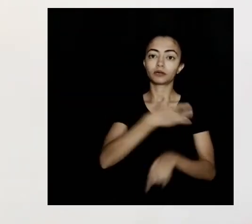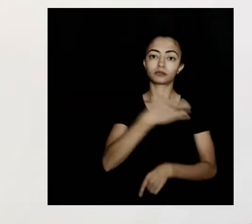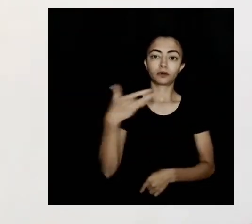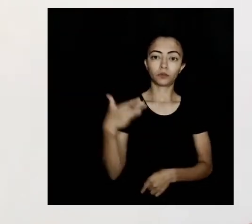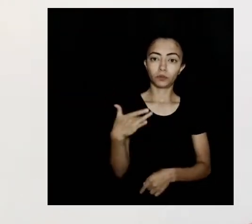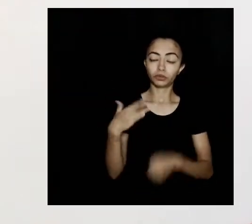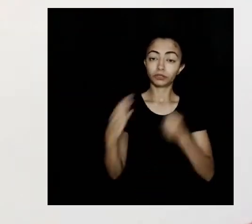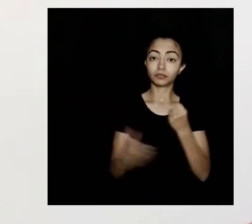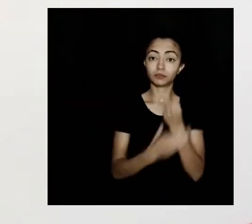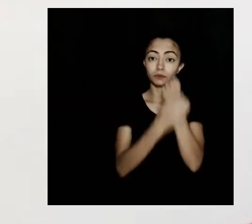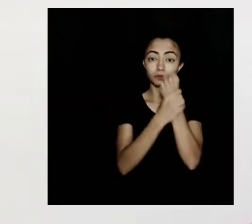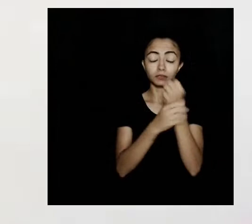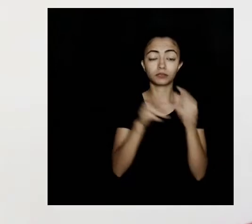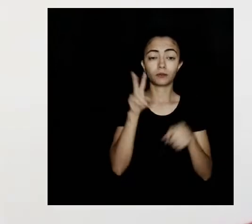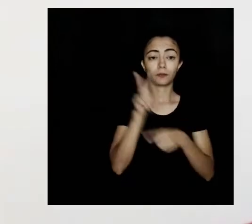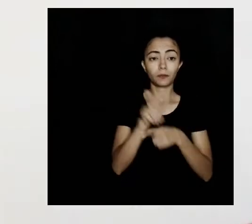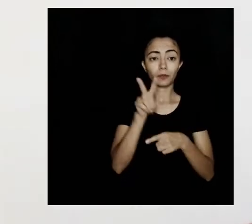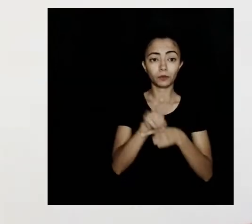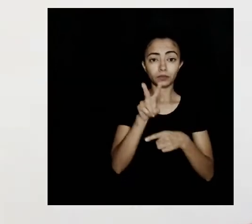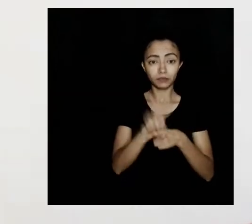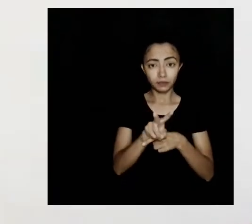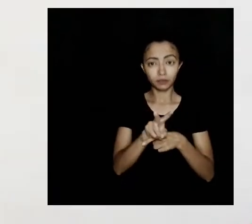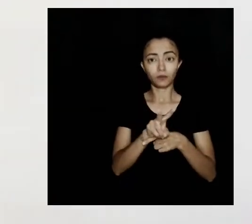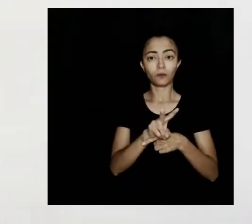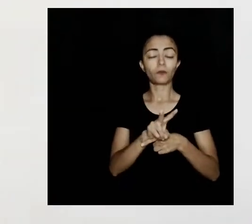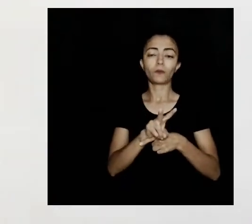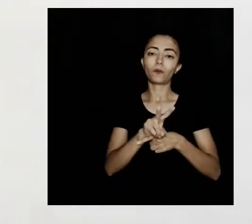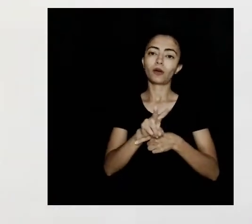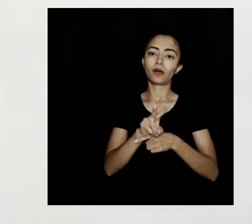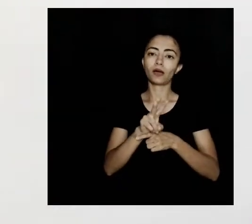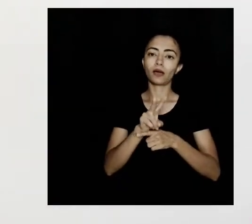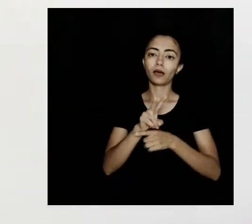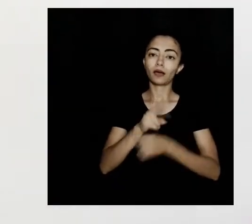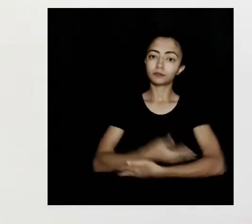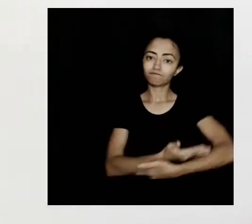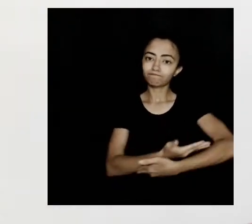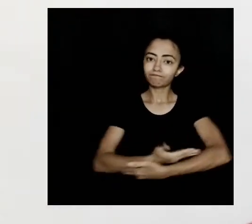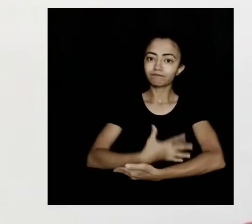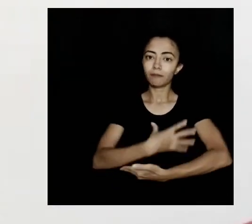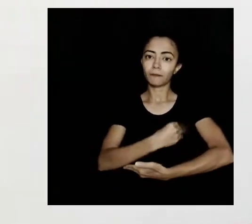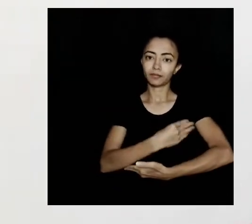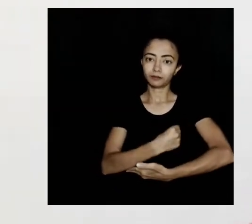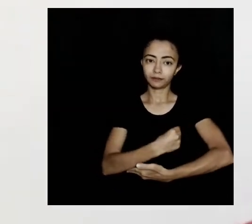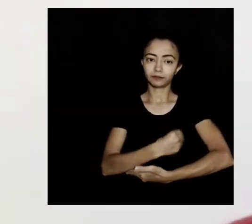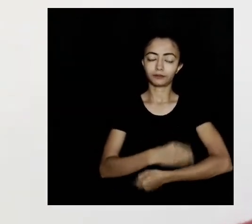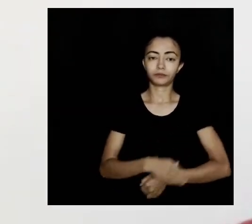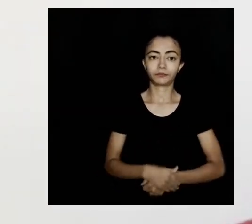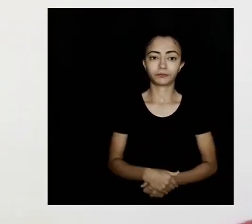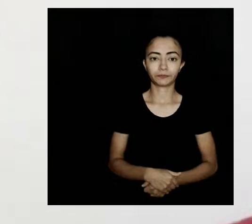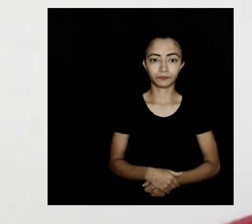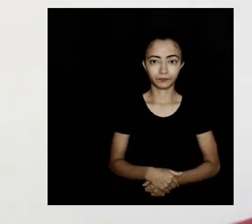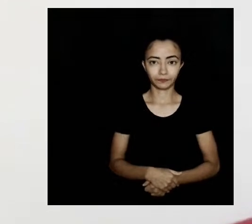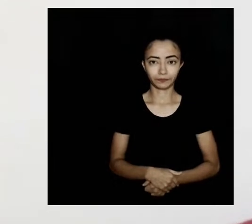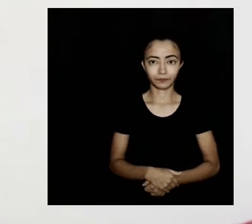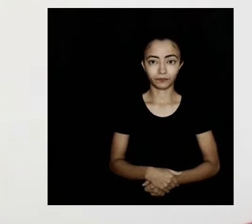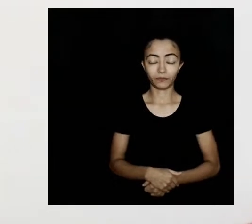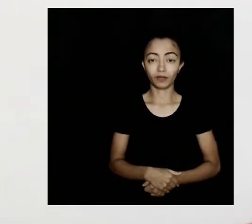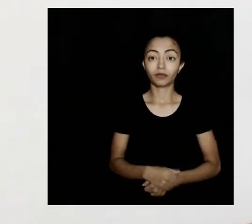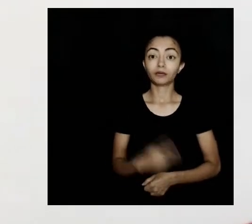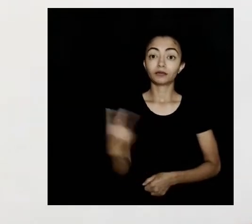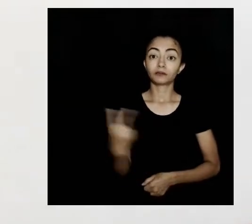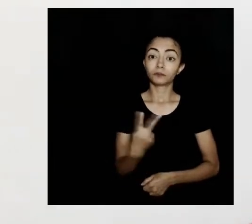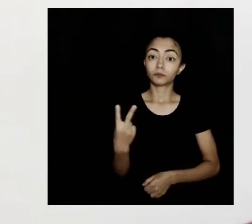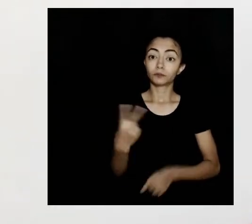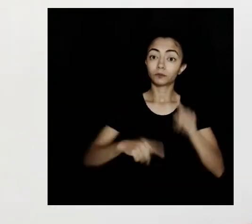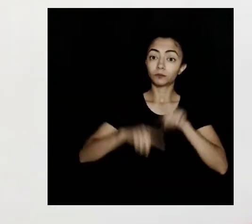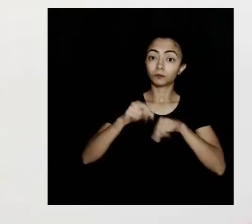and proper eating and the protection to maternity and the first childhood.